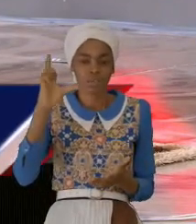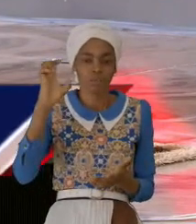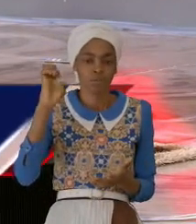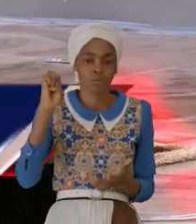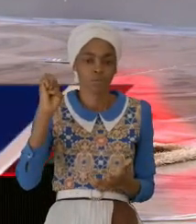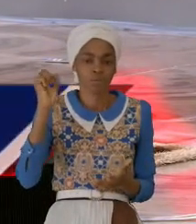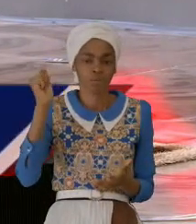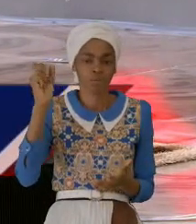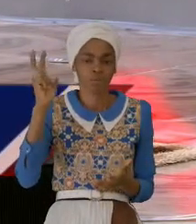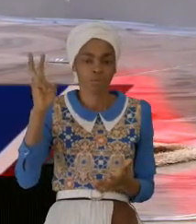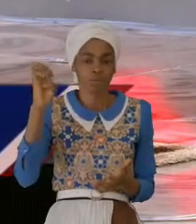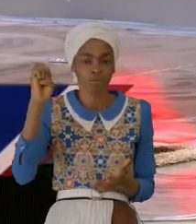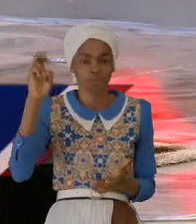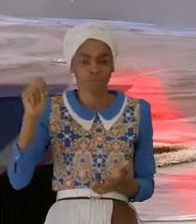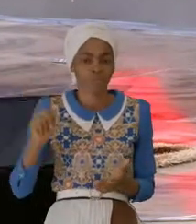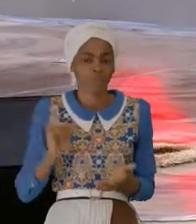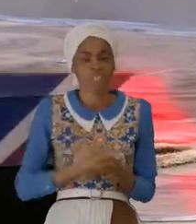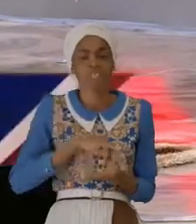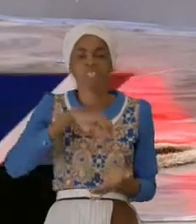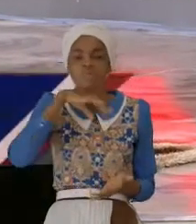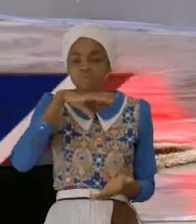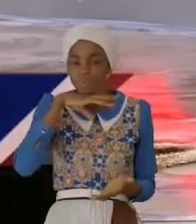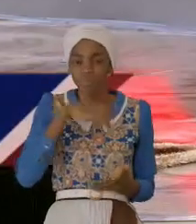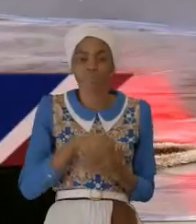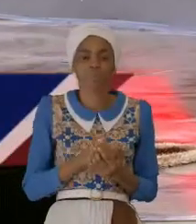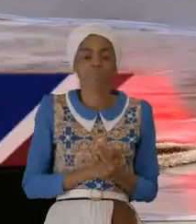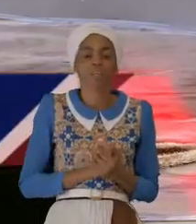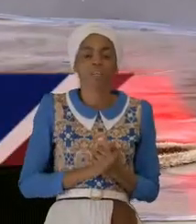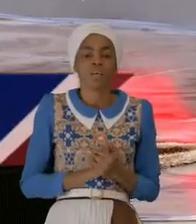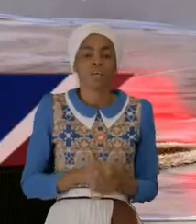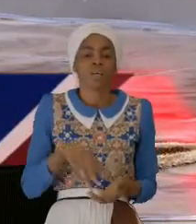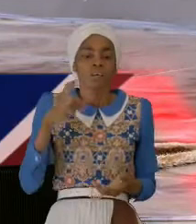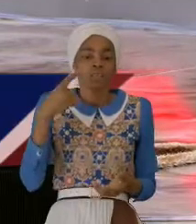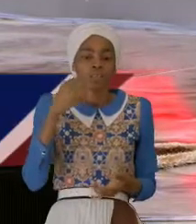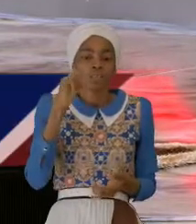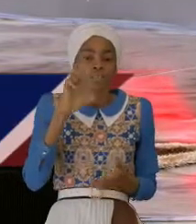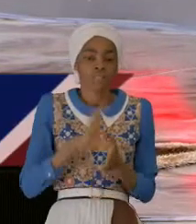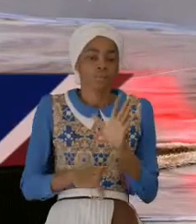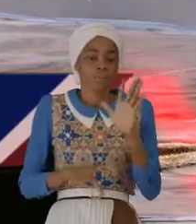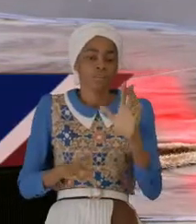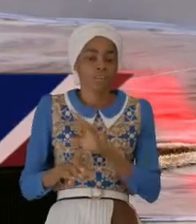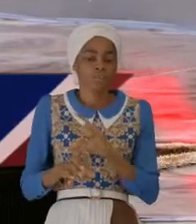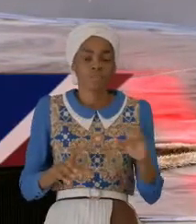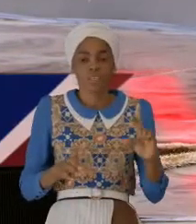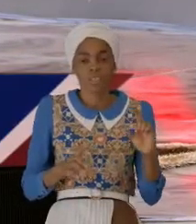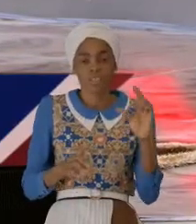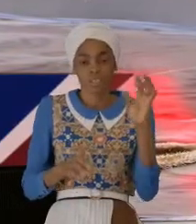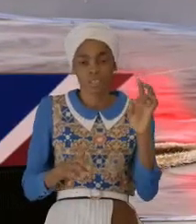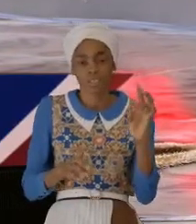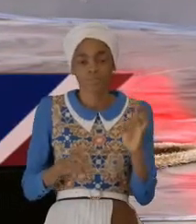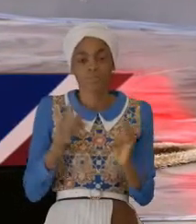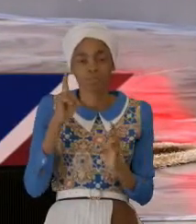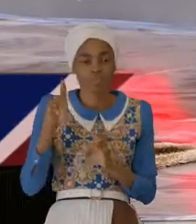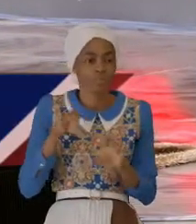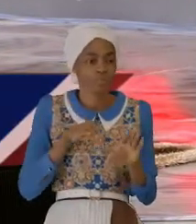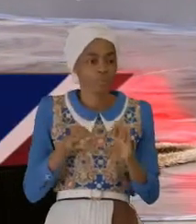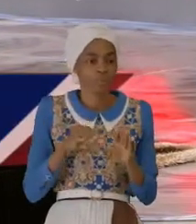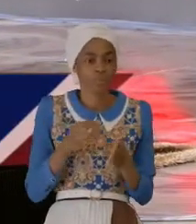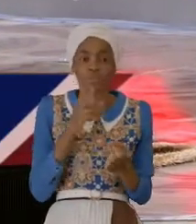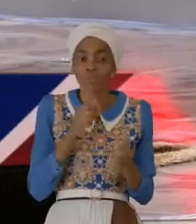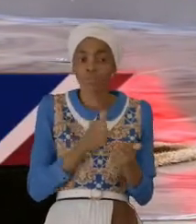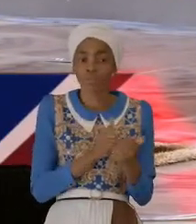while looking at Galatians chapter 5 verses 78-9 he did wrong well